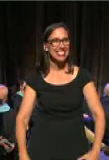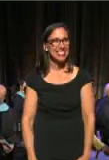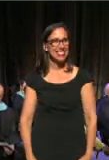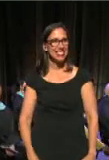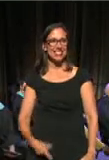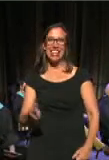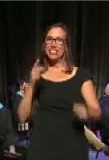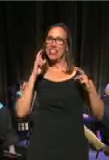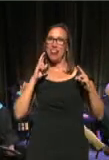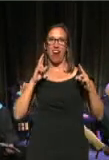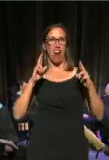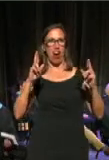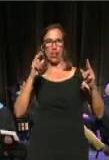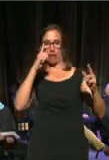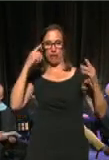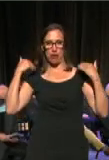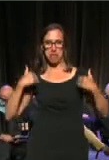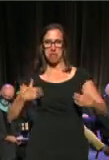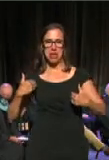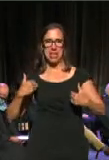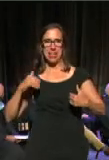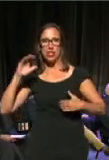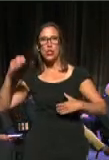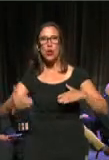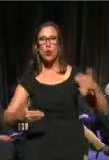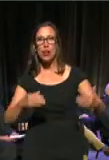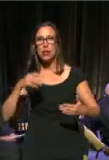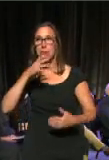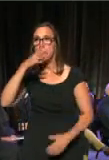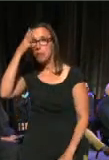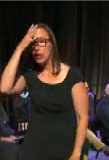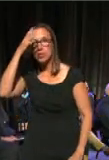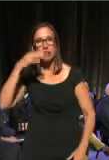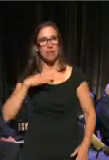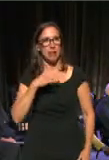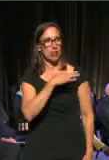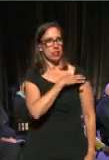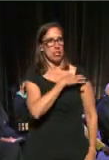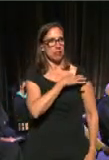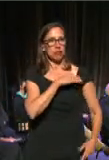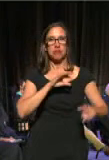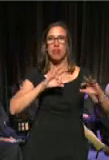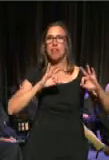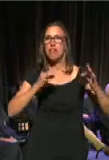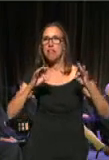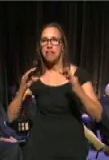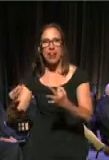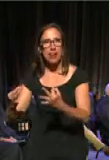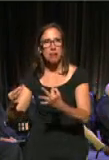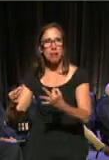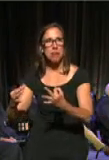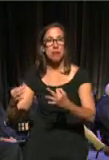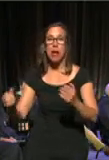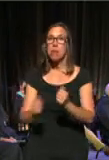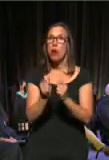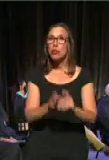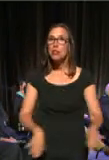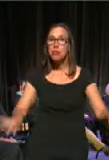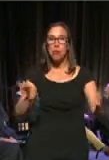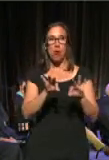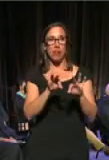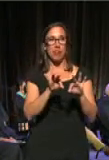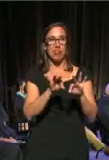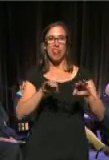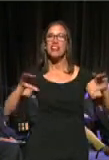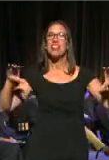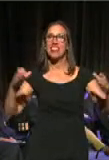It is an honor for me to welcome parents, faculty, family members, and most importantly,